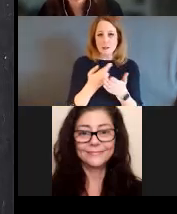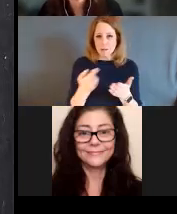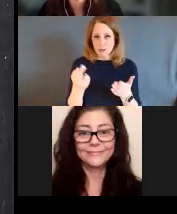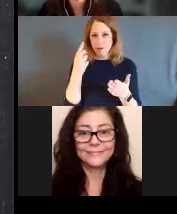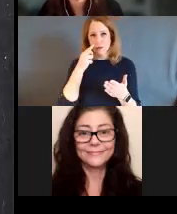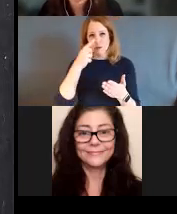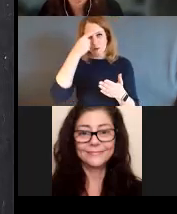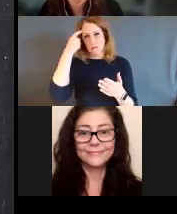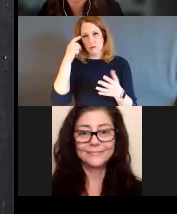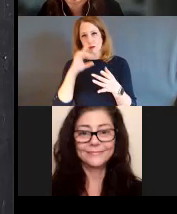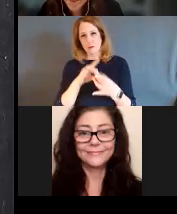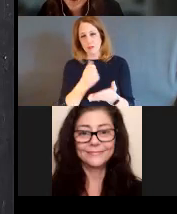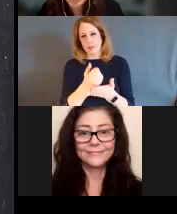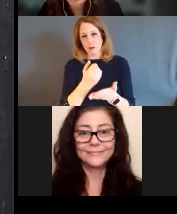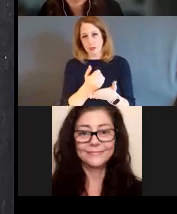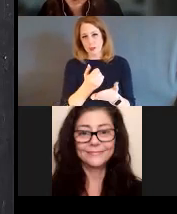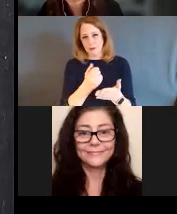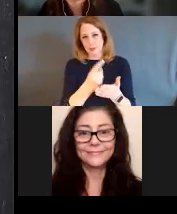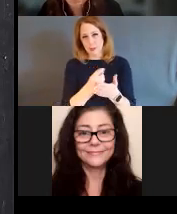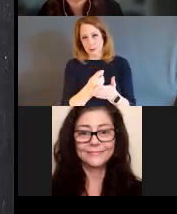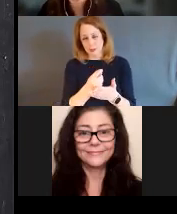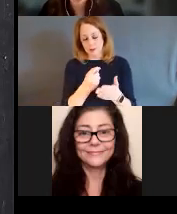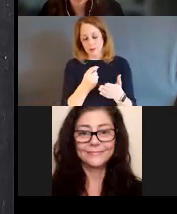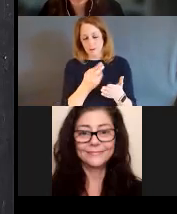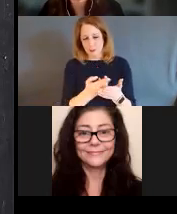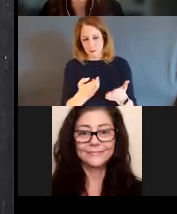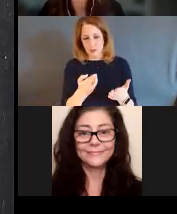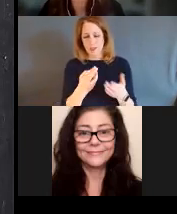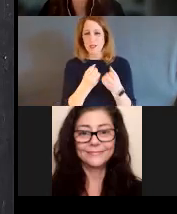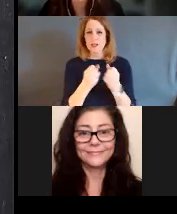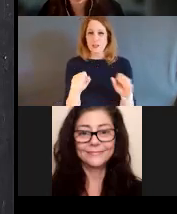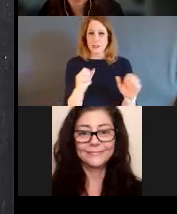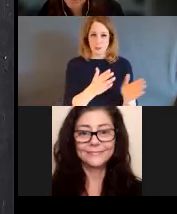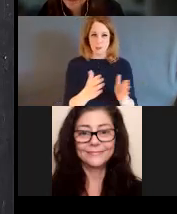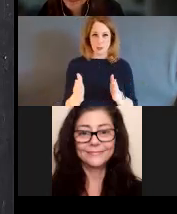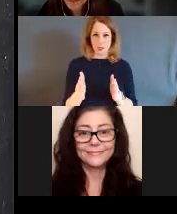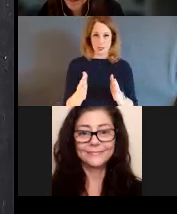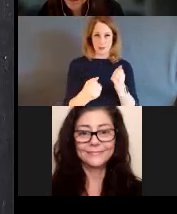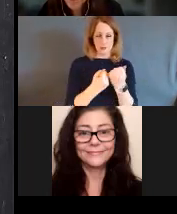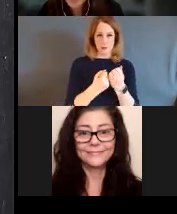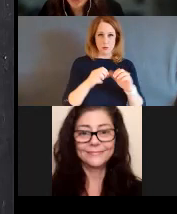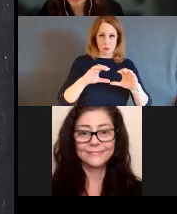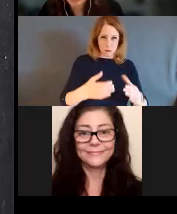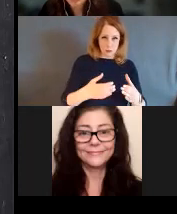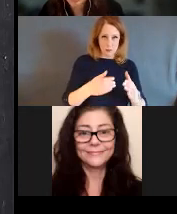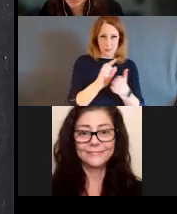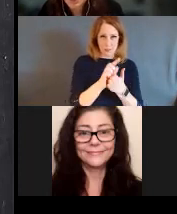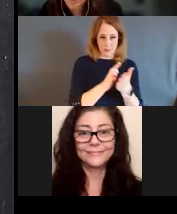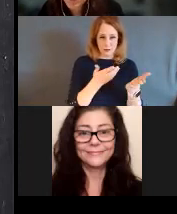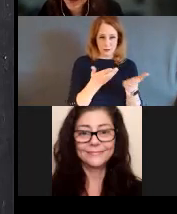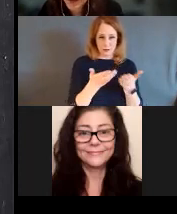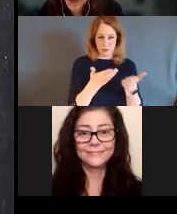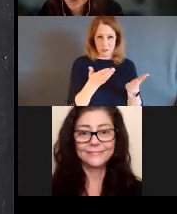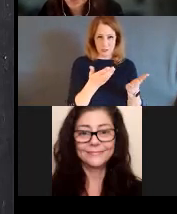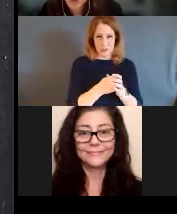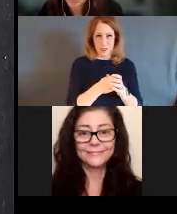therapy services, a safety plan, support groups, legal services, yep. Cash